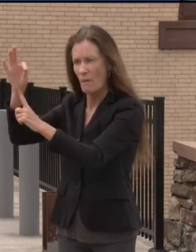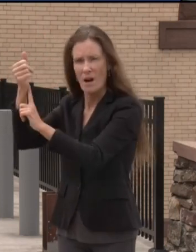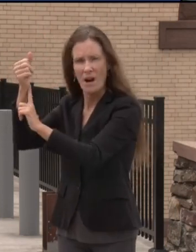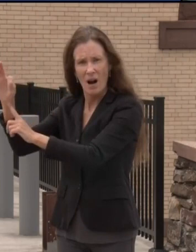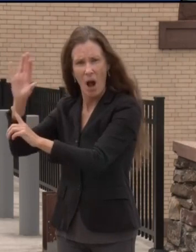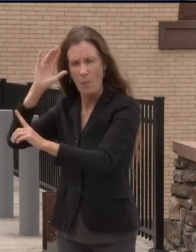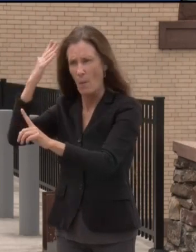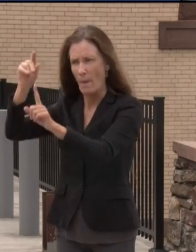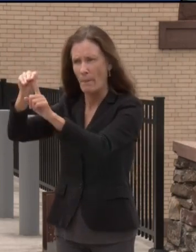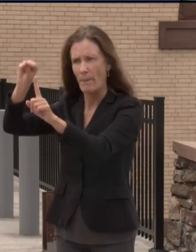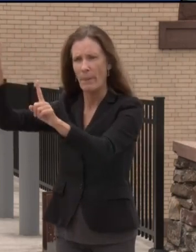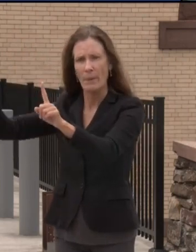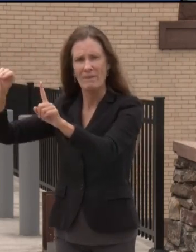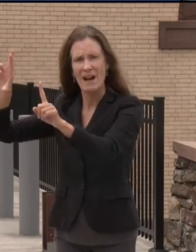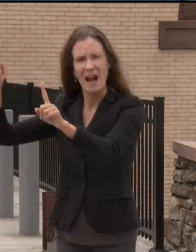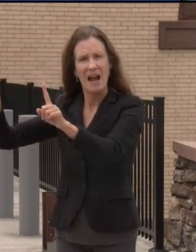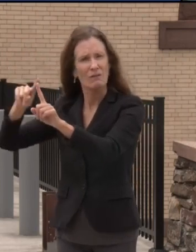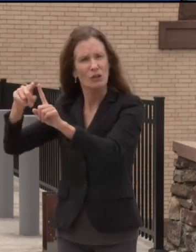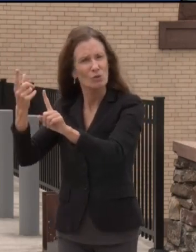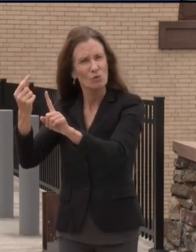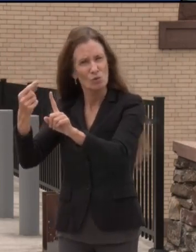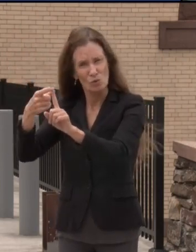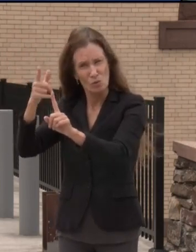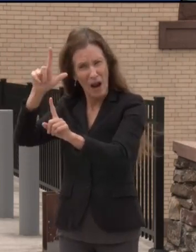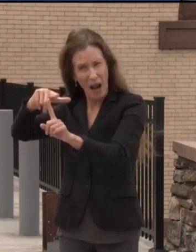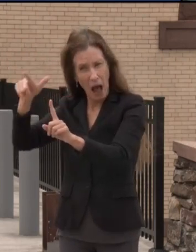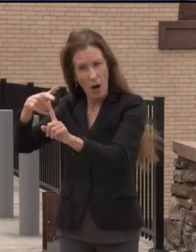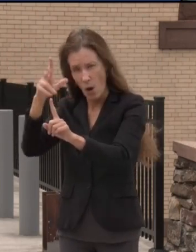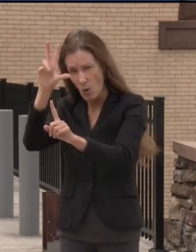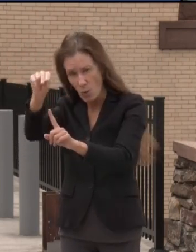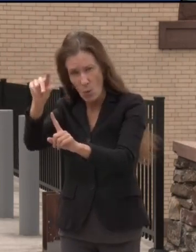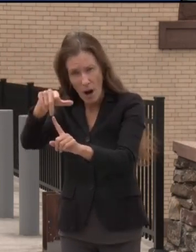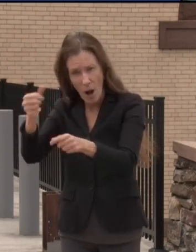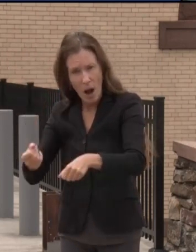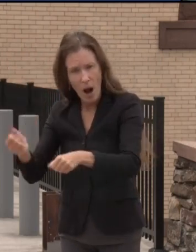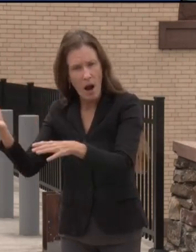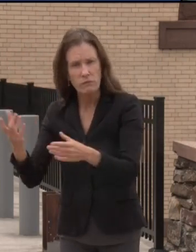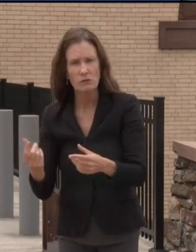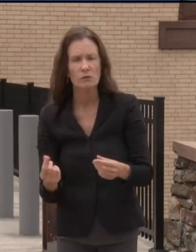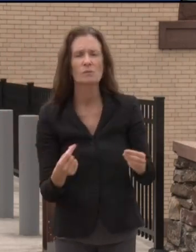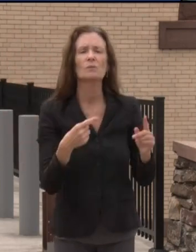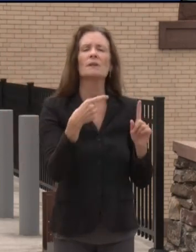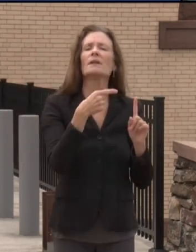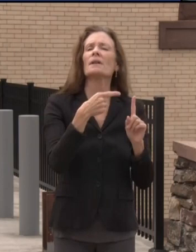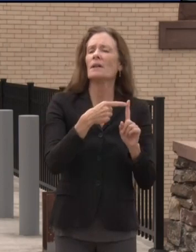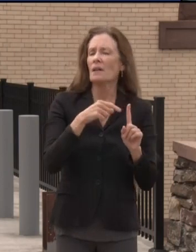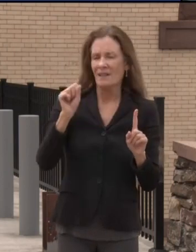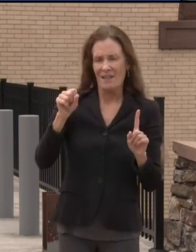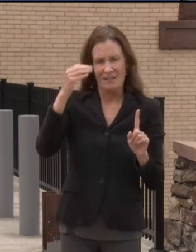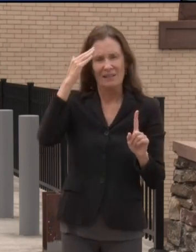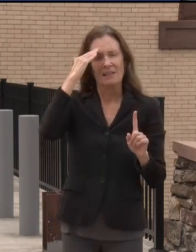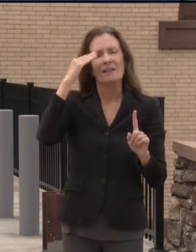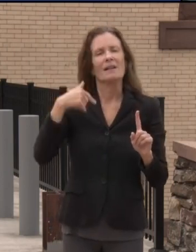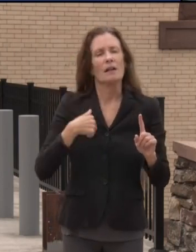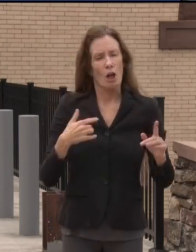am concerned, and no, I don't stand by my issue. I'm continually concerned about,